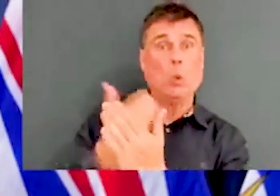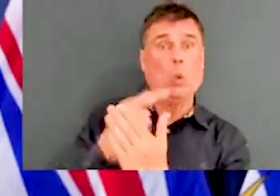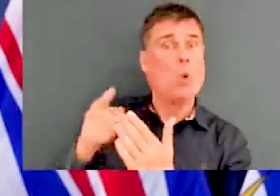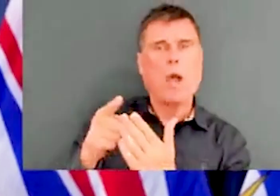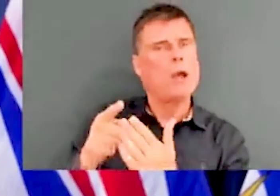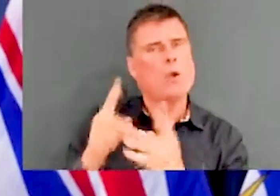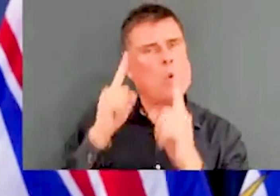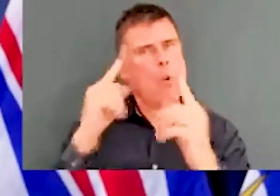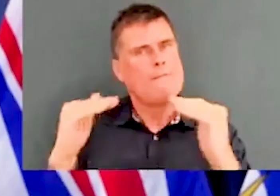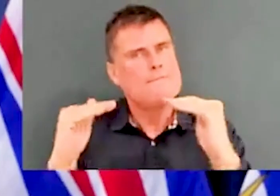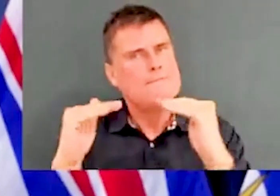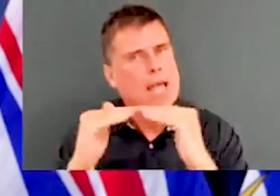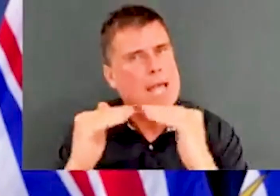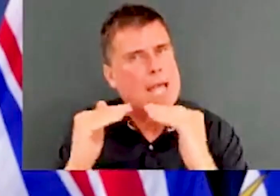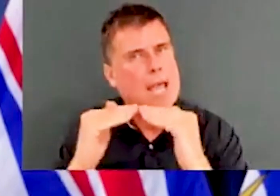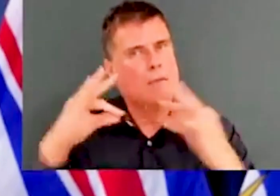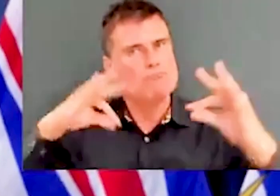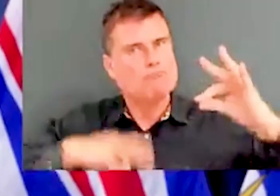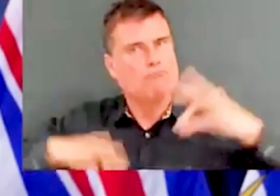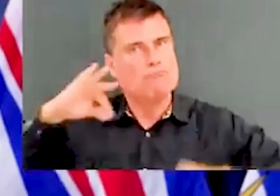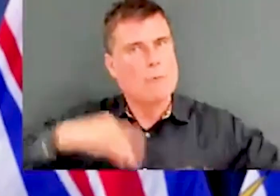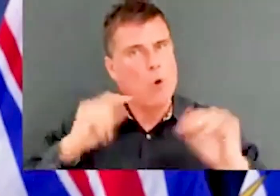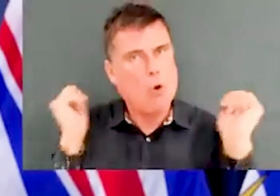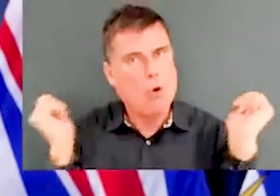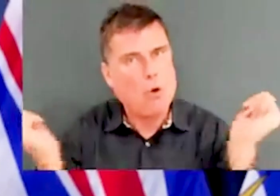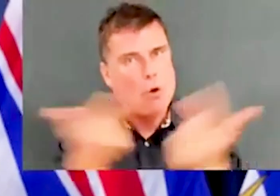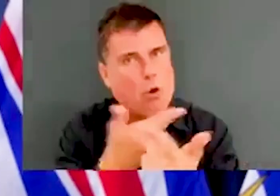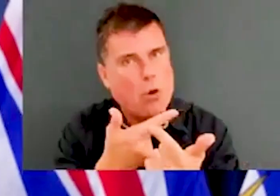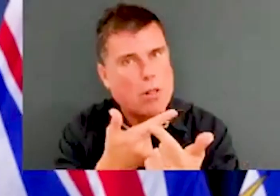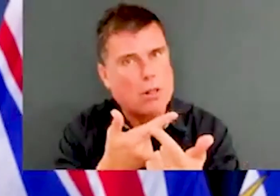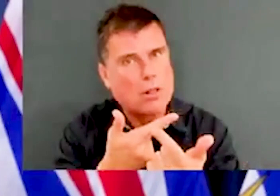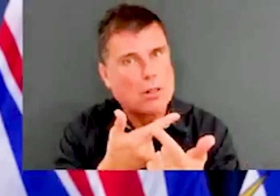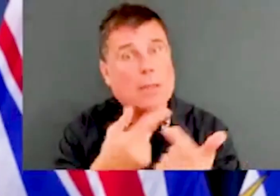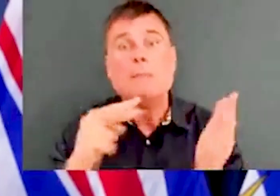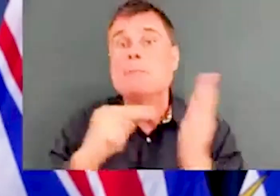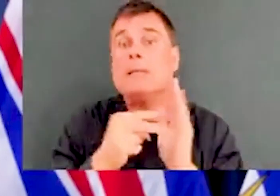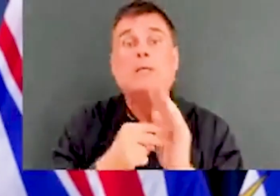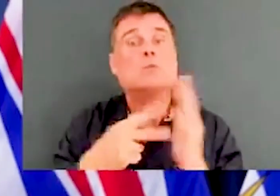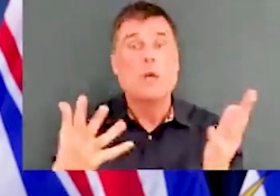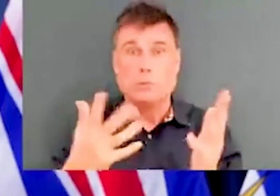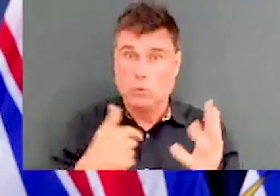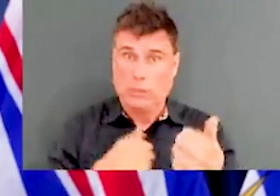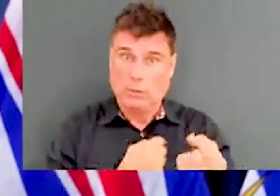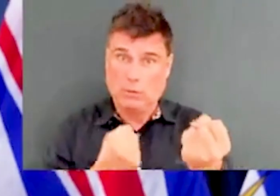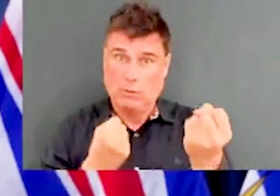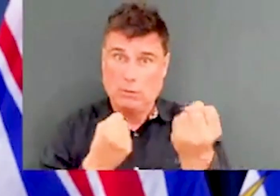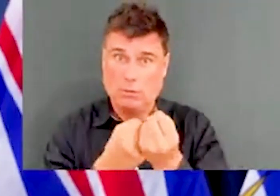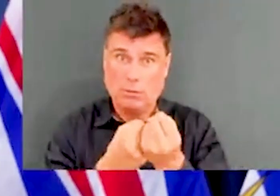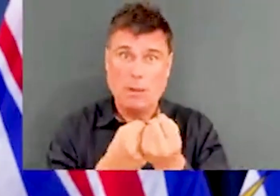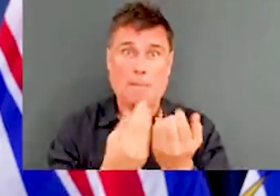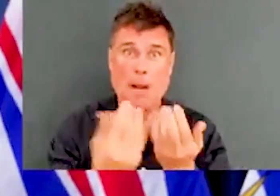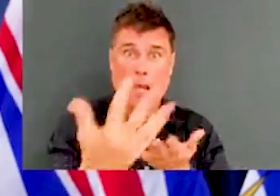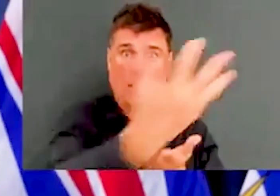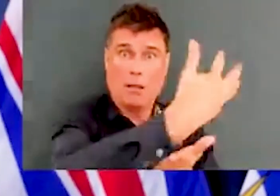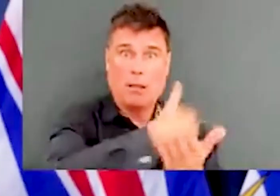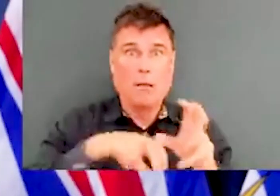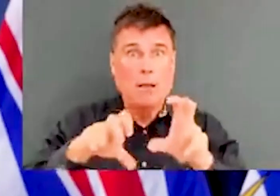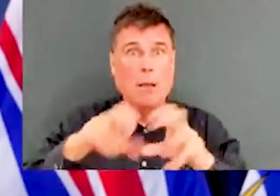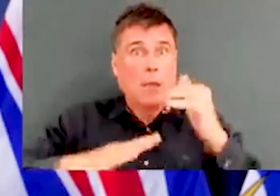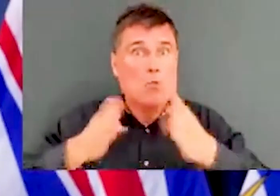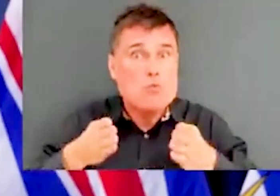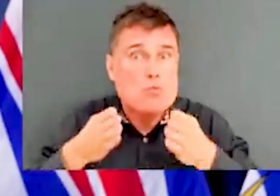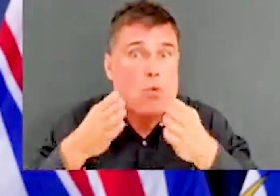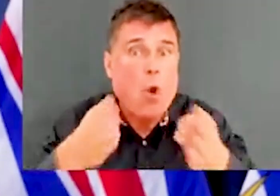services such as roads, hospitals, and by advancing environmental protection and by presenting certainty